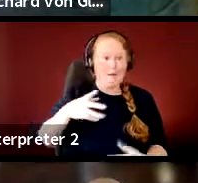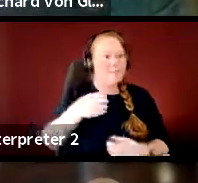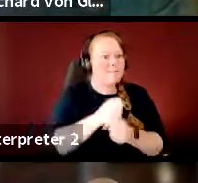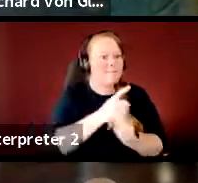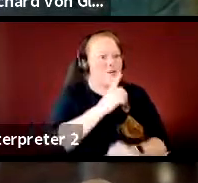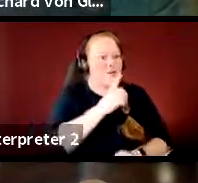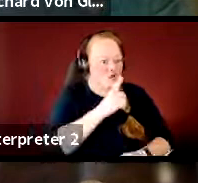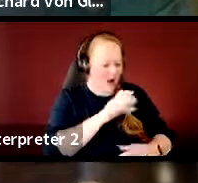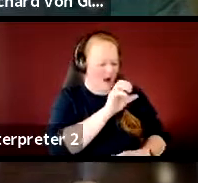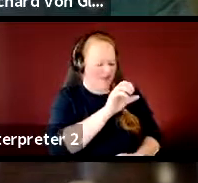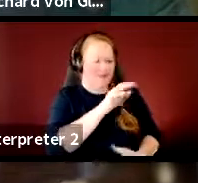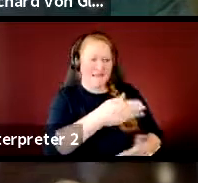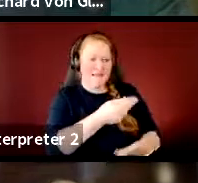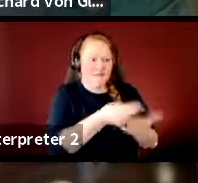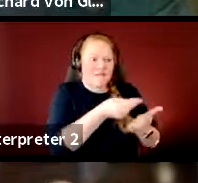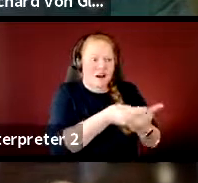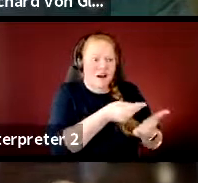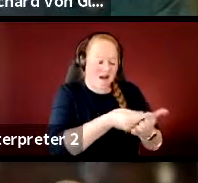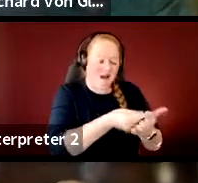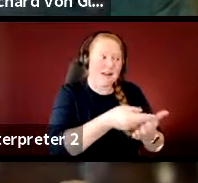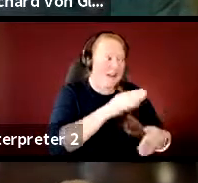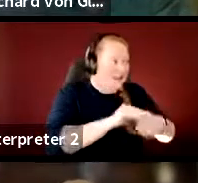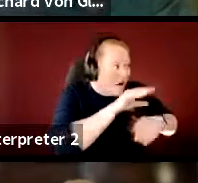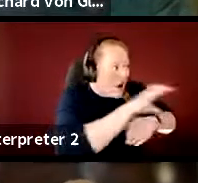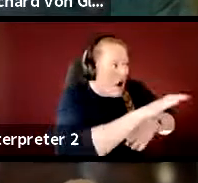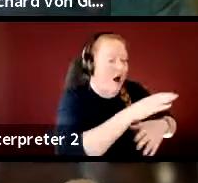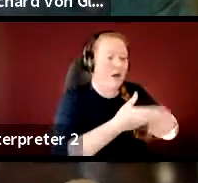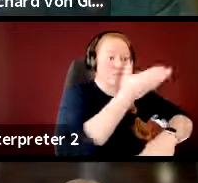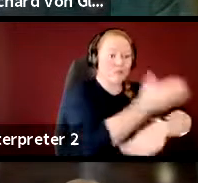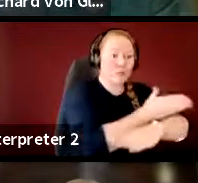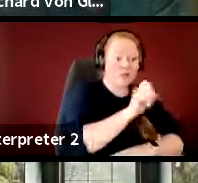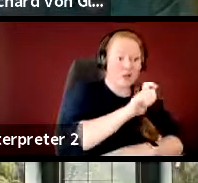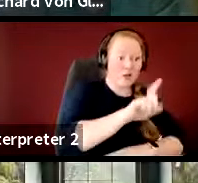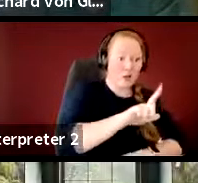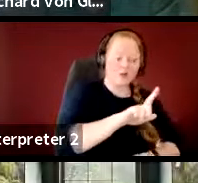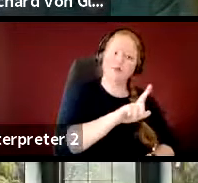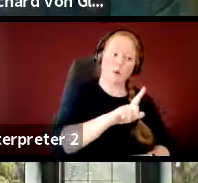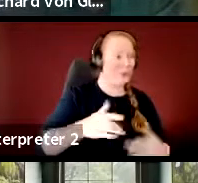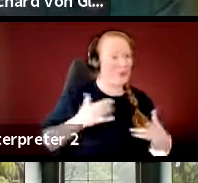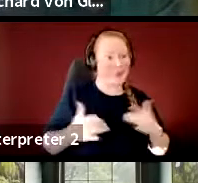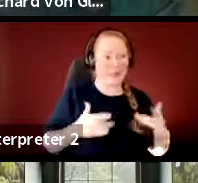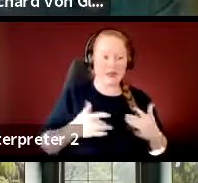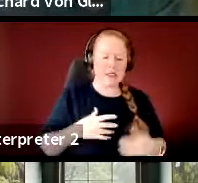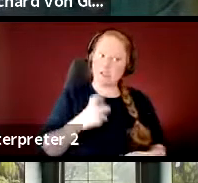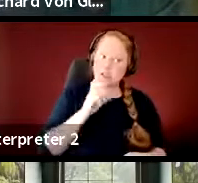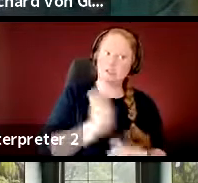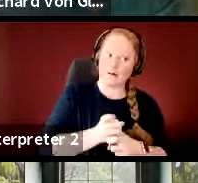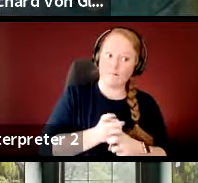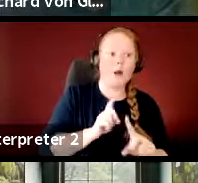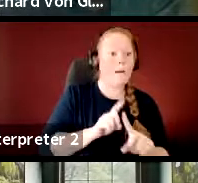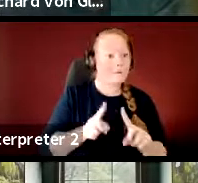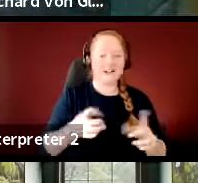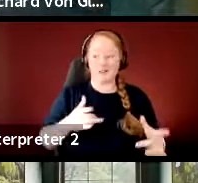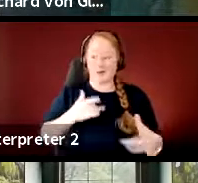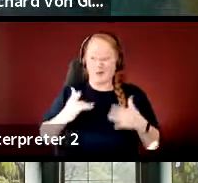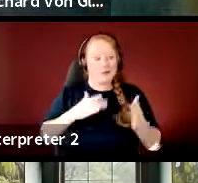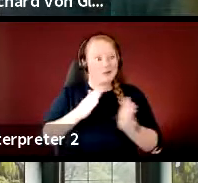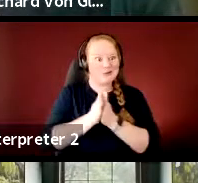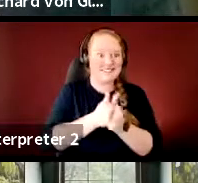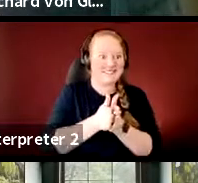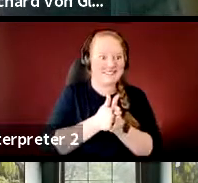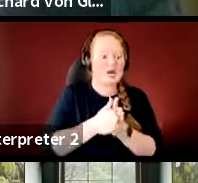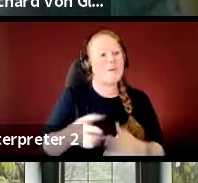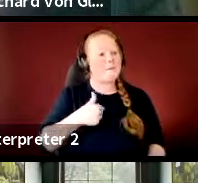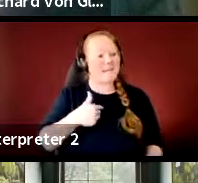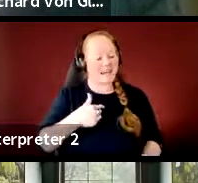make St. Louis better is invigorating. It's tough, but it is really wonderful work. A little bit about me. I'm a lawyer by training